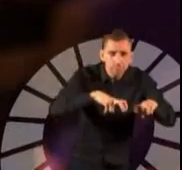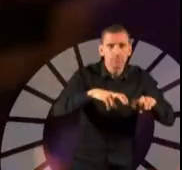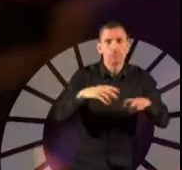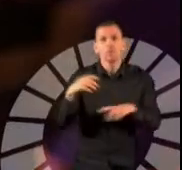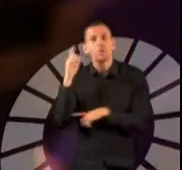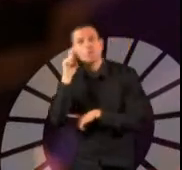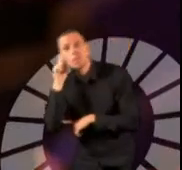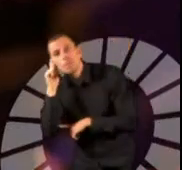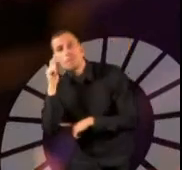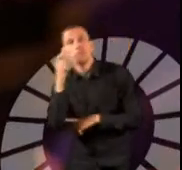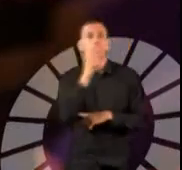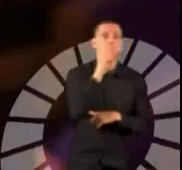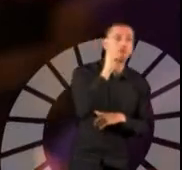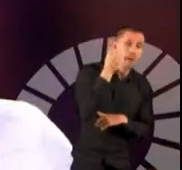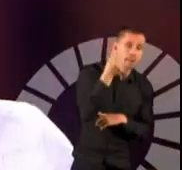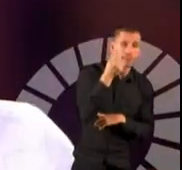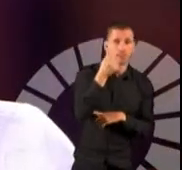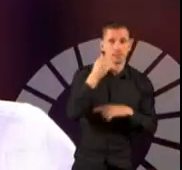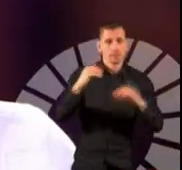four times more men than women. And